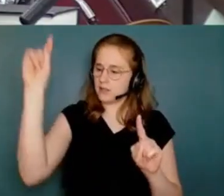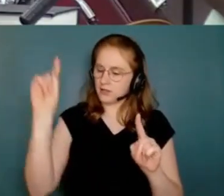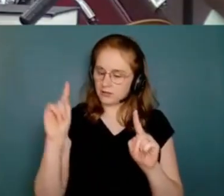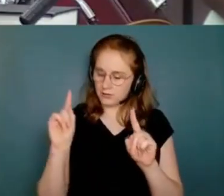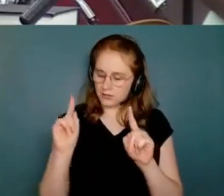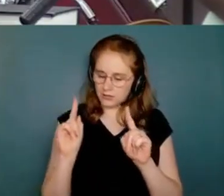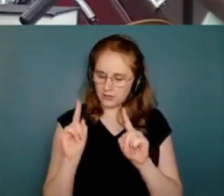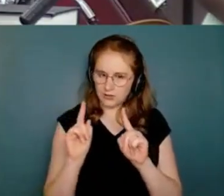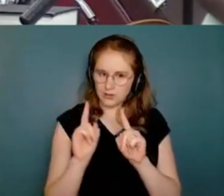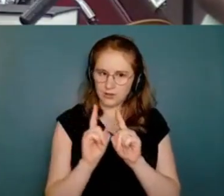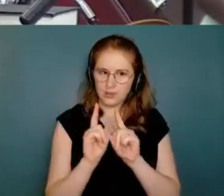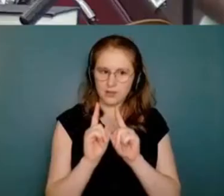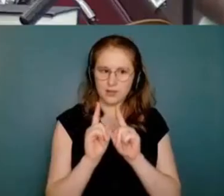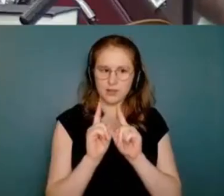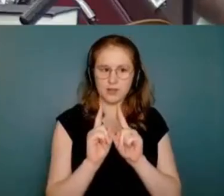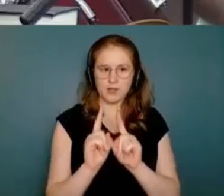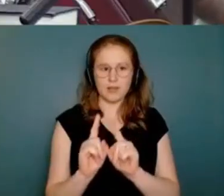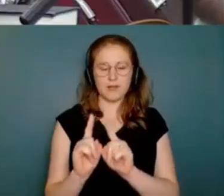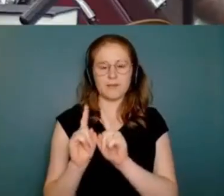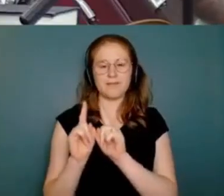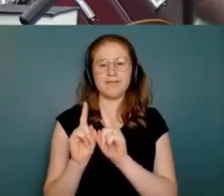still you're there right